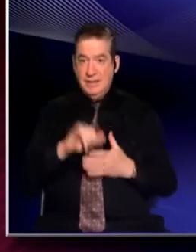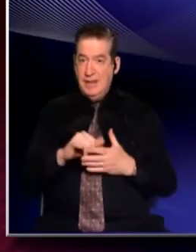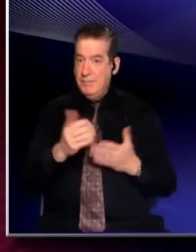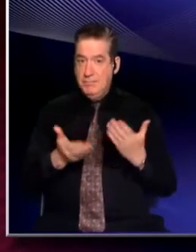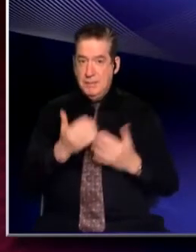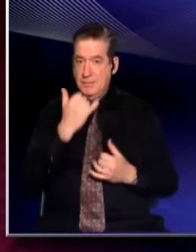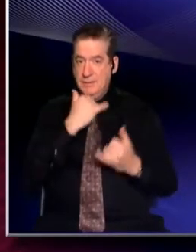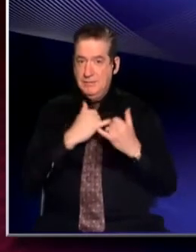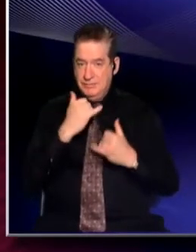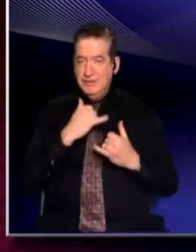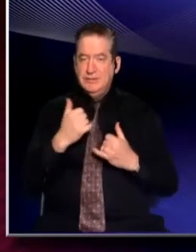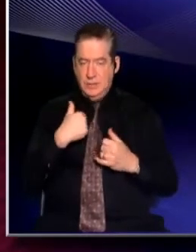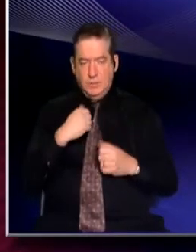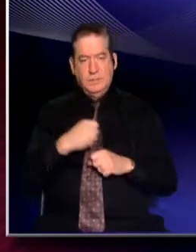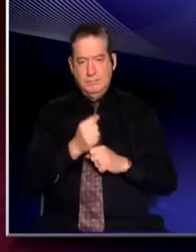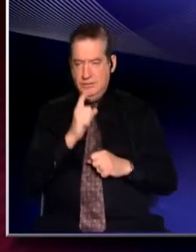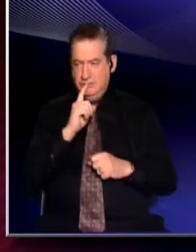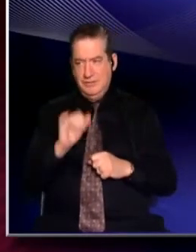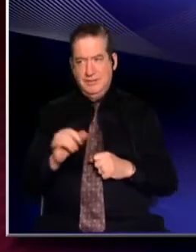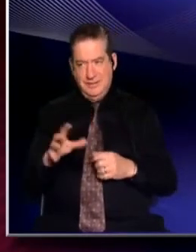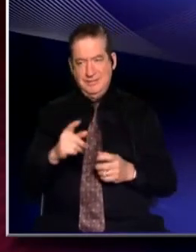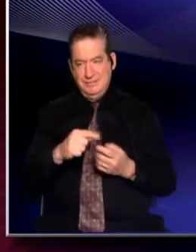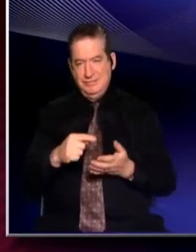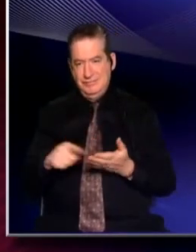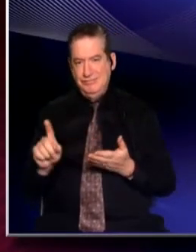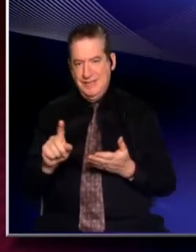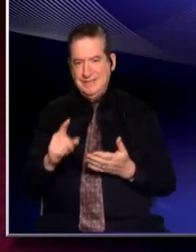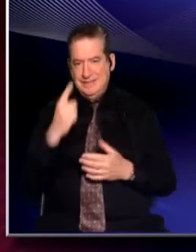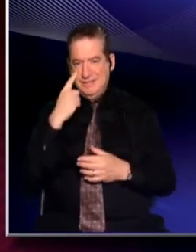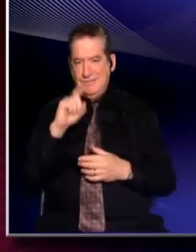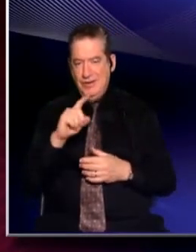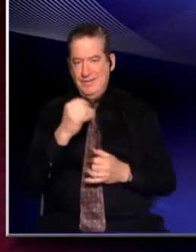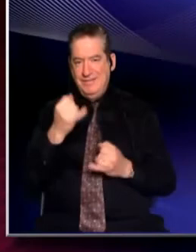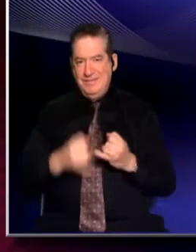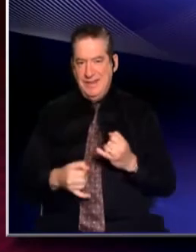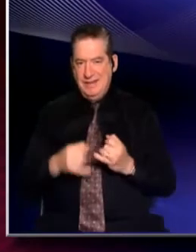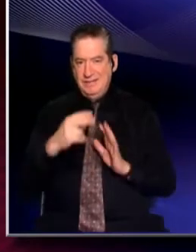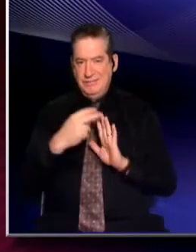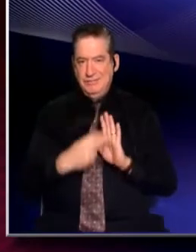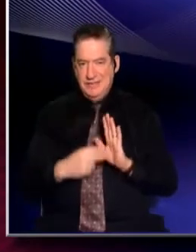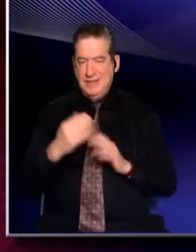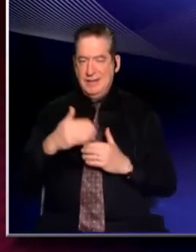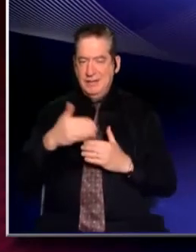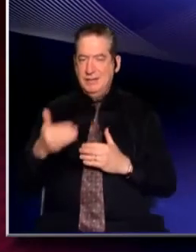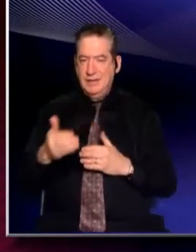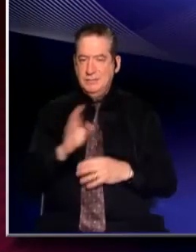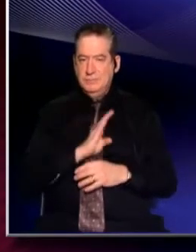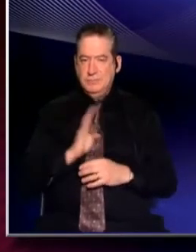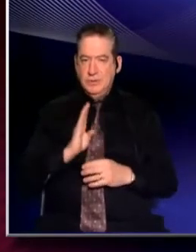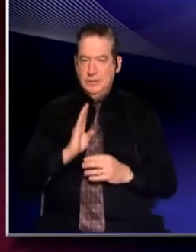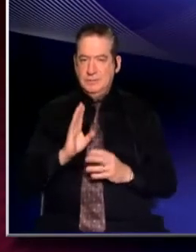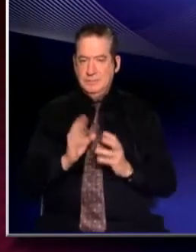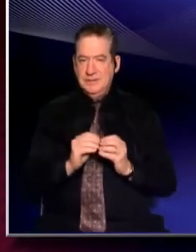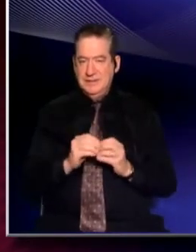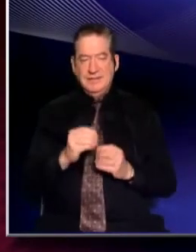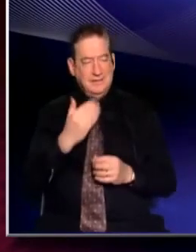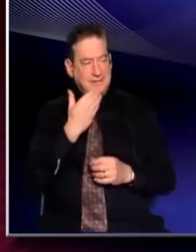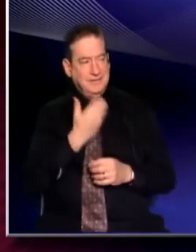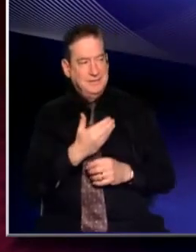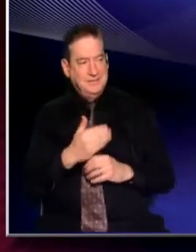been an error, so I will make sure that gets corrected for final read at the next board meeting. All right. Thank